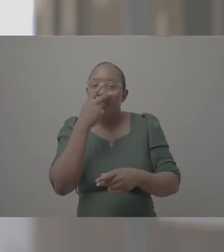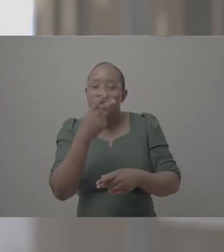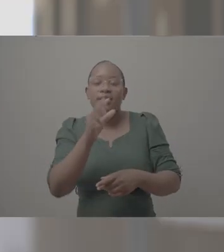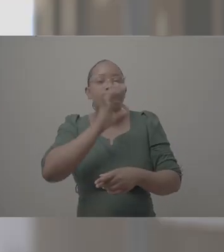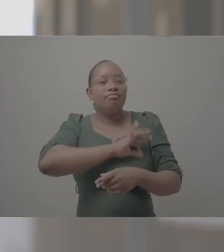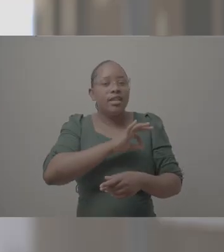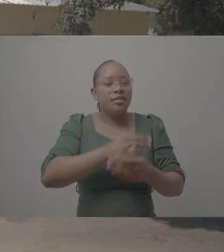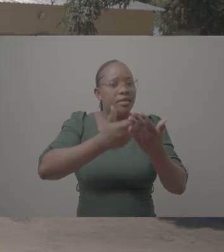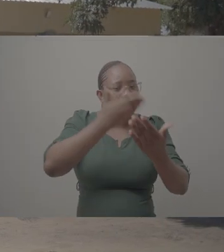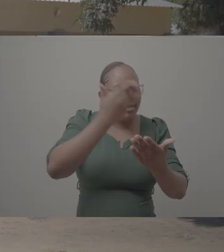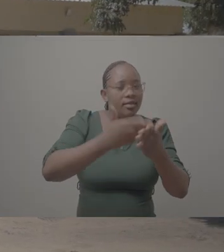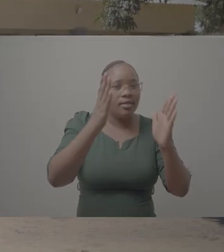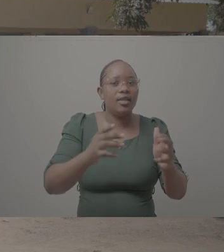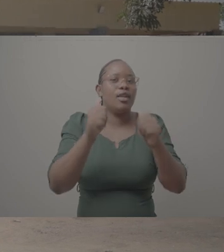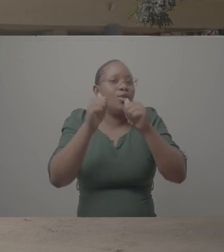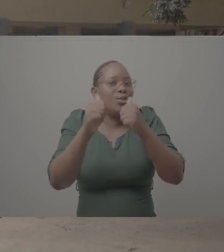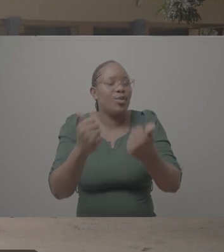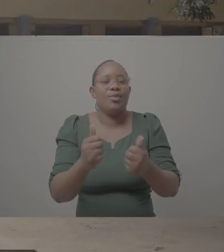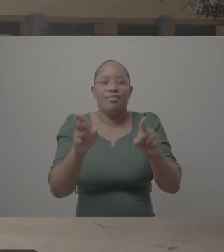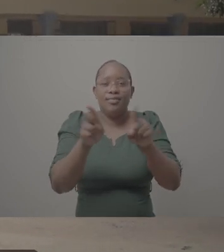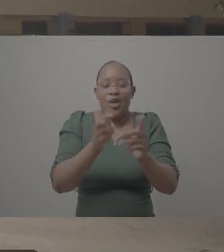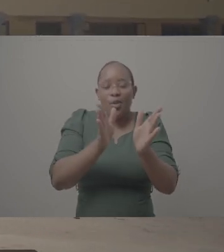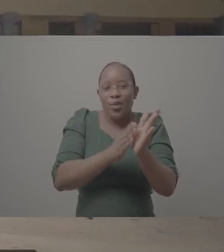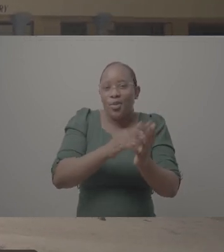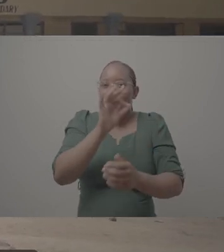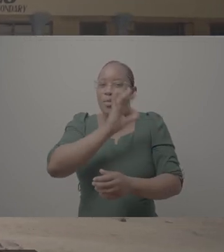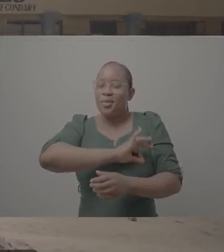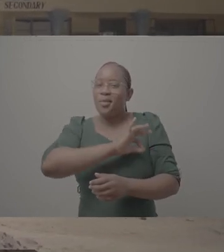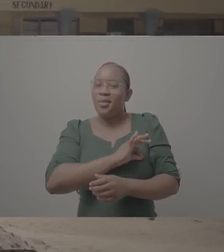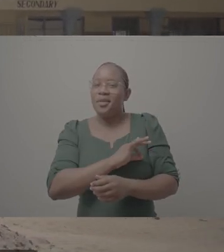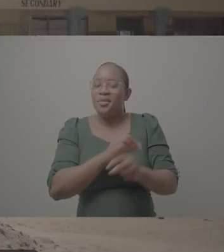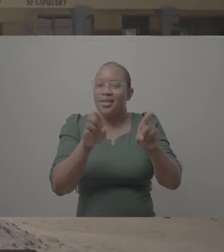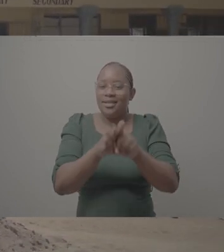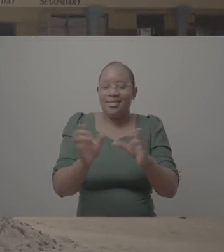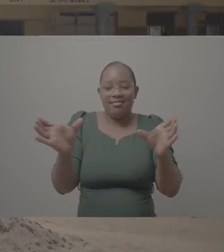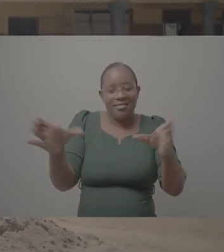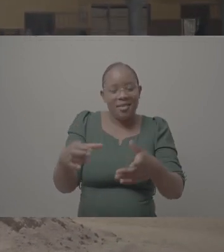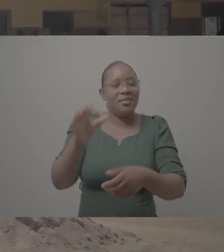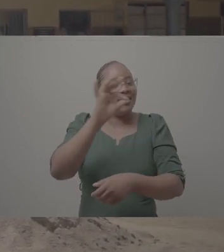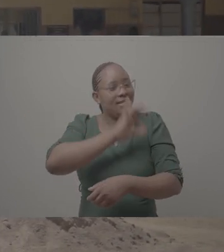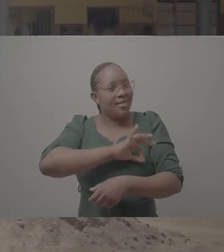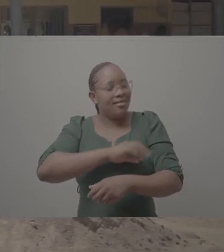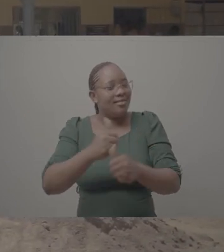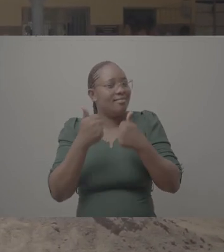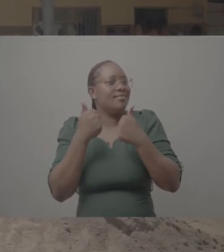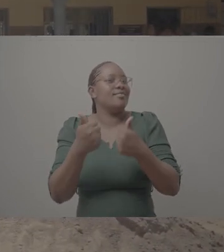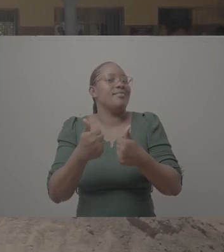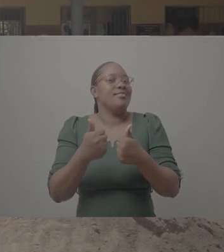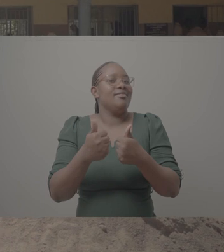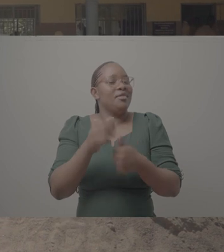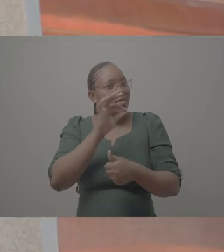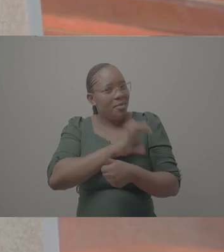see, we have benefited as a school, not only as a school, but as a community. We have benefited from